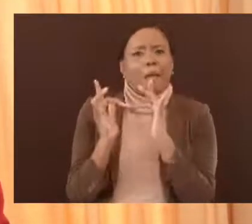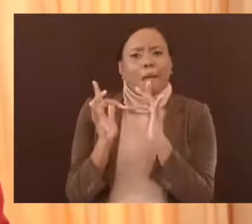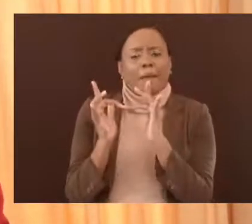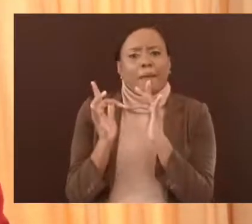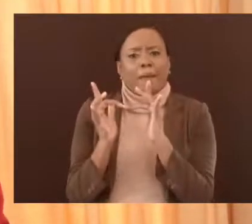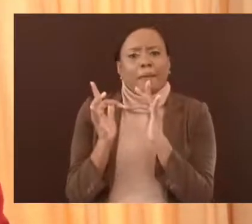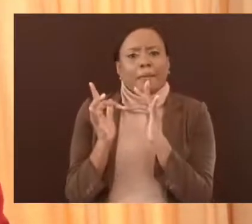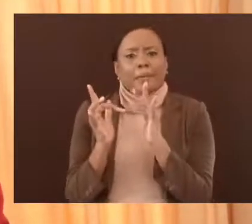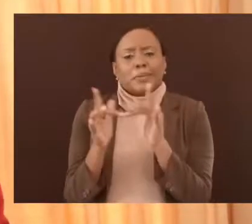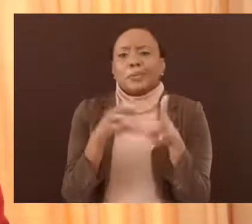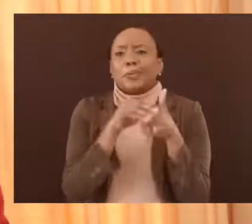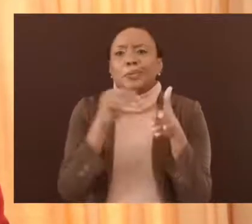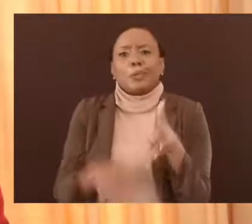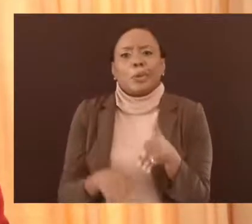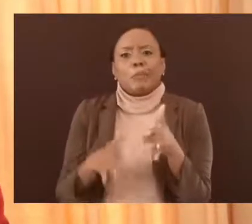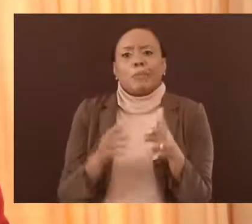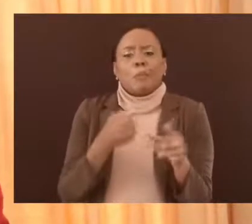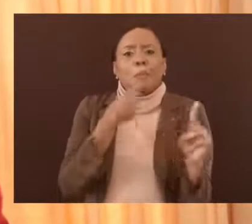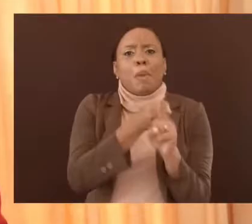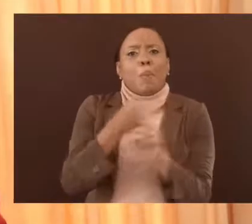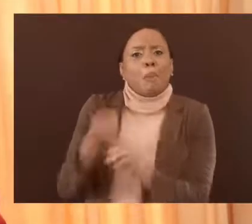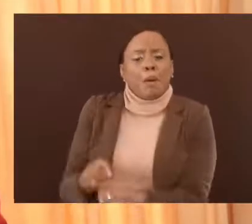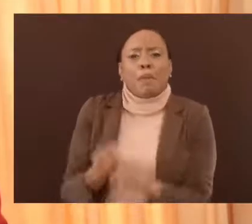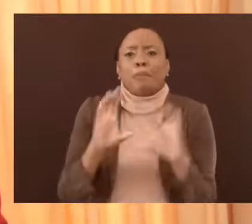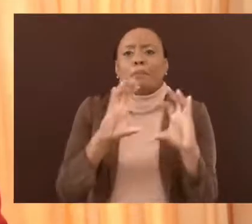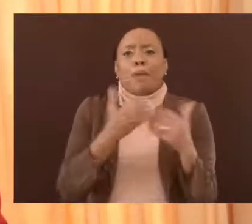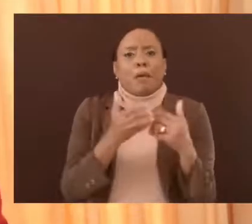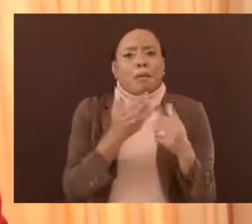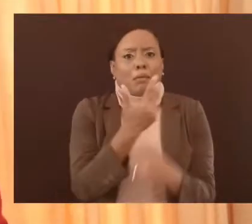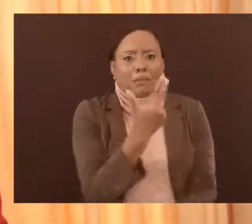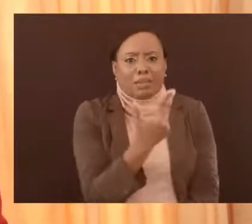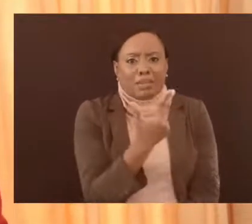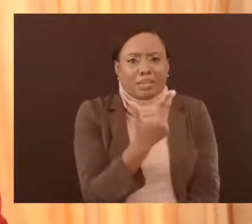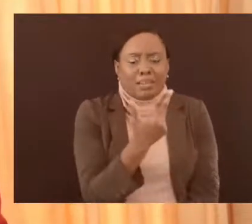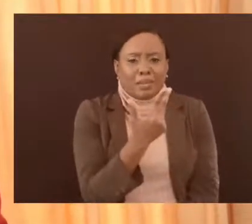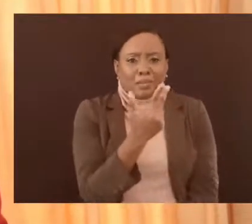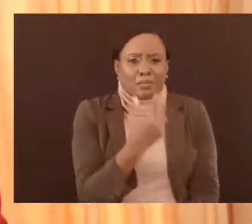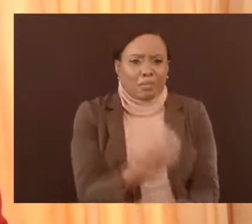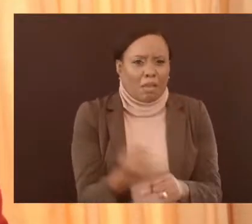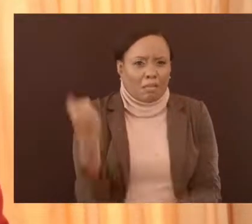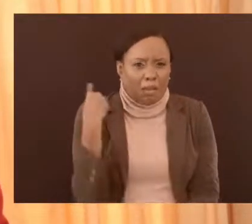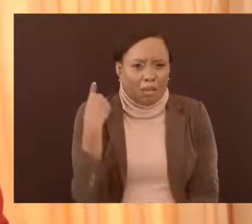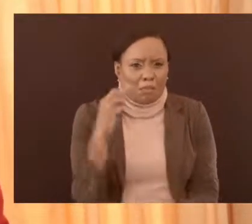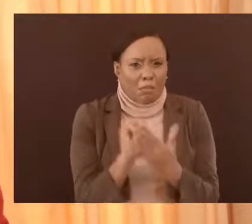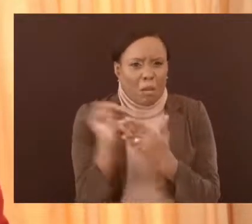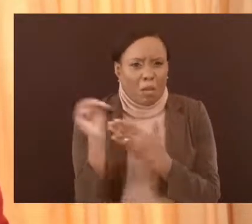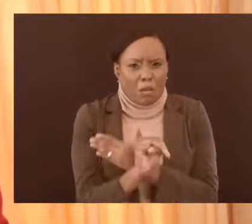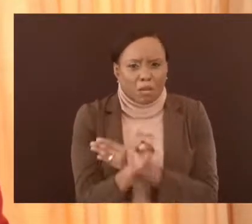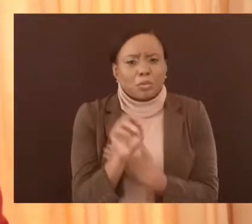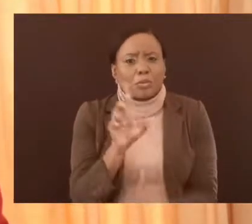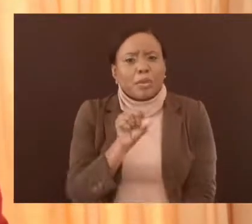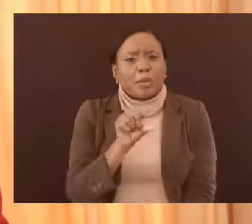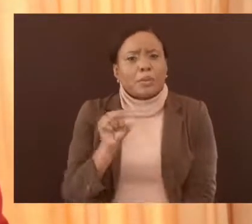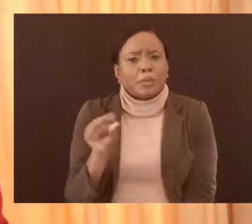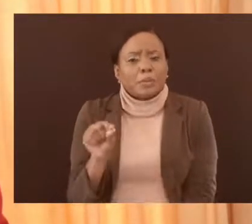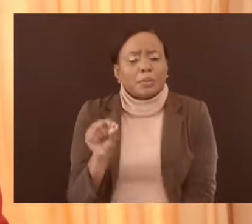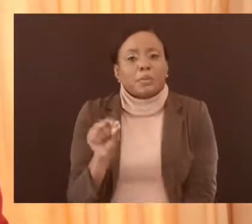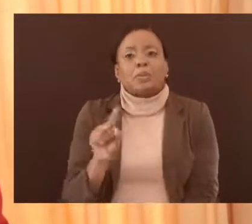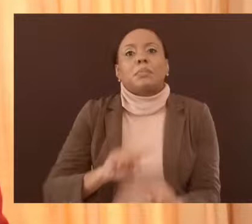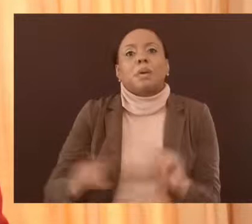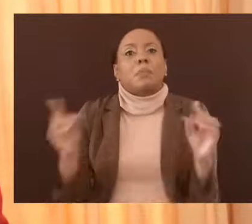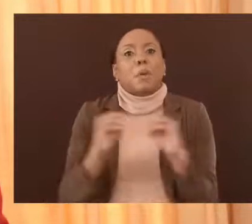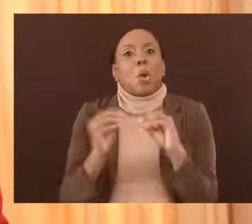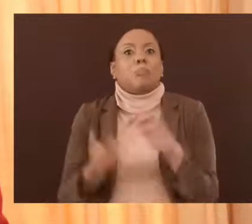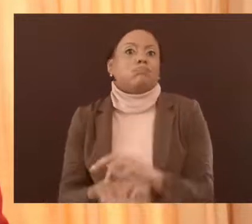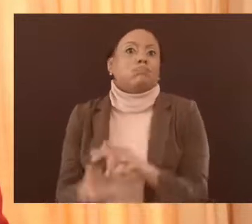students would not only have been impacted in Class 3 at the start of the pandemic back in March of 2020, but they also suffered further